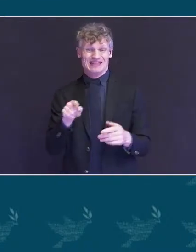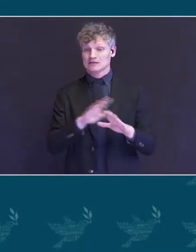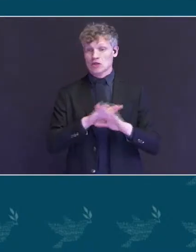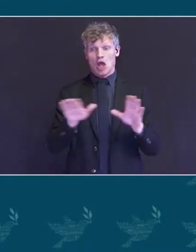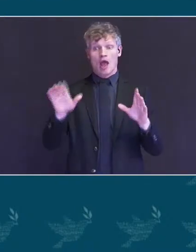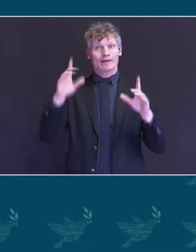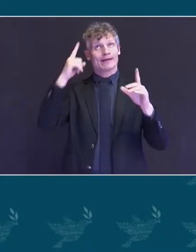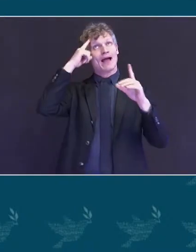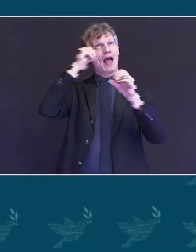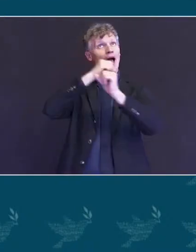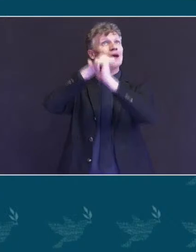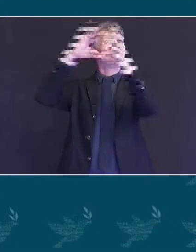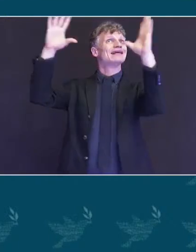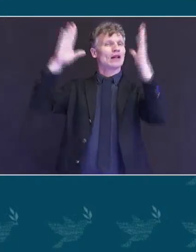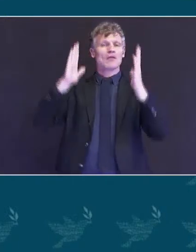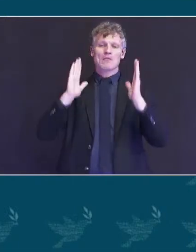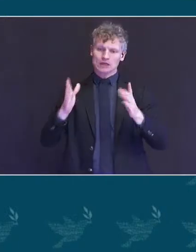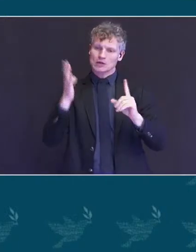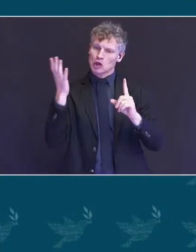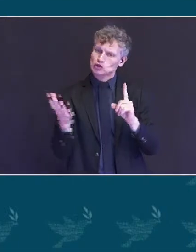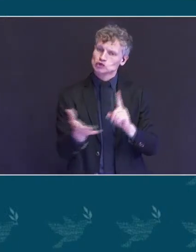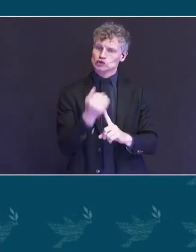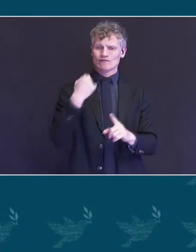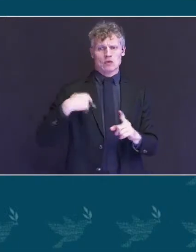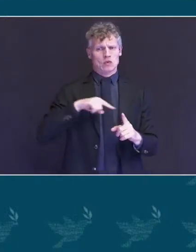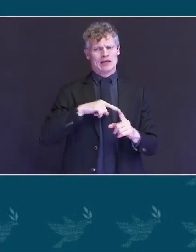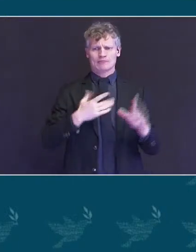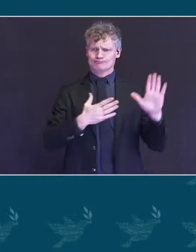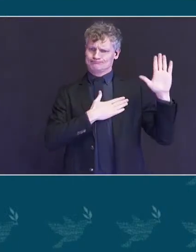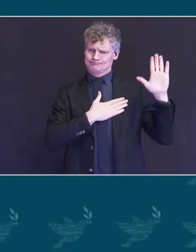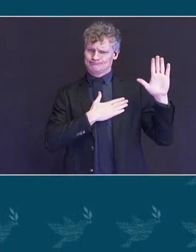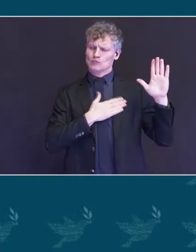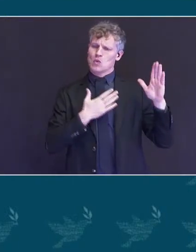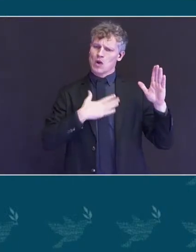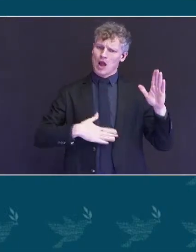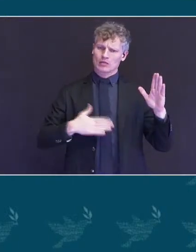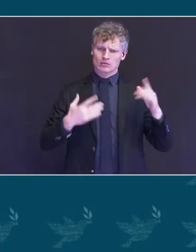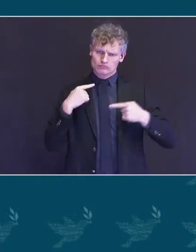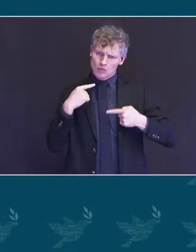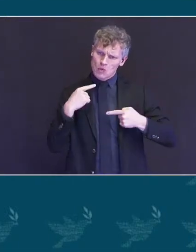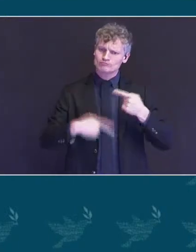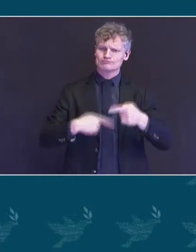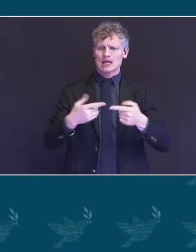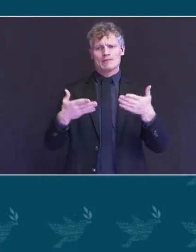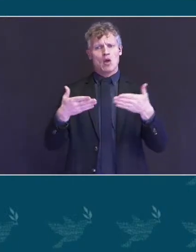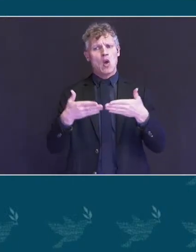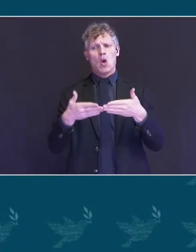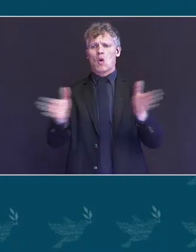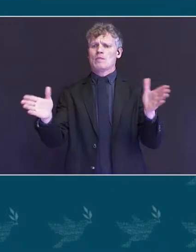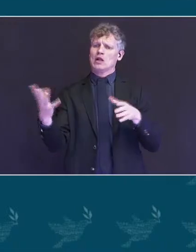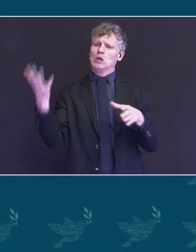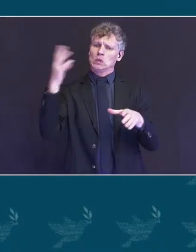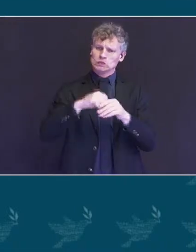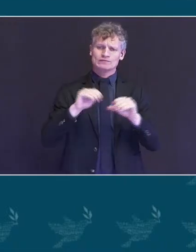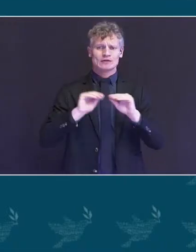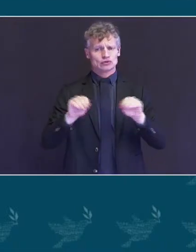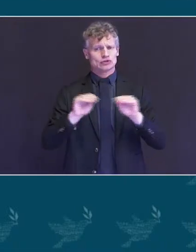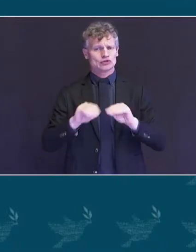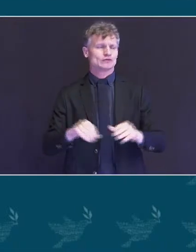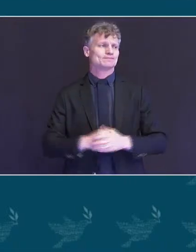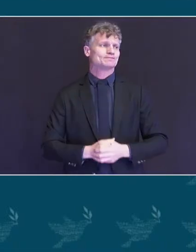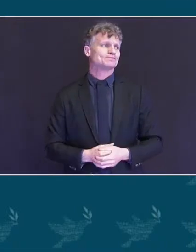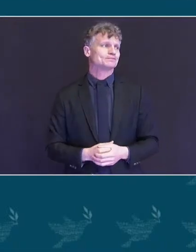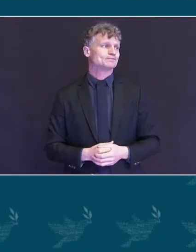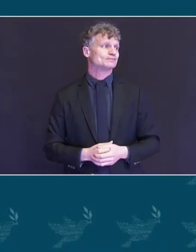achievement if we commit to open, sustainable, and inclusive education. As we discuss